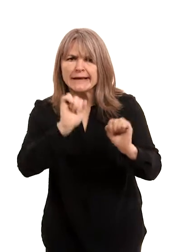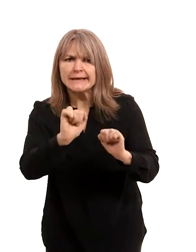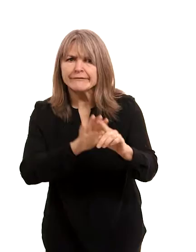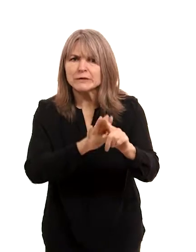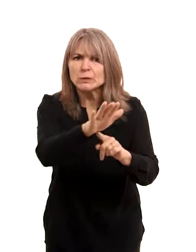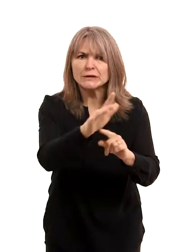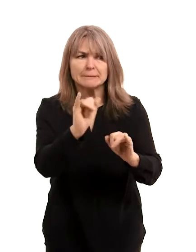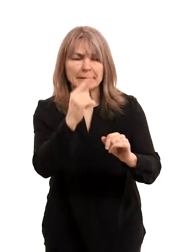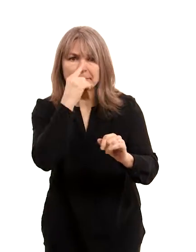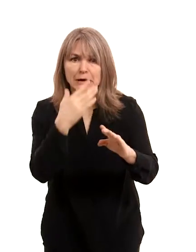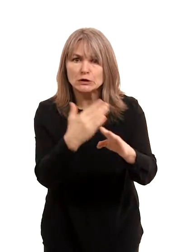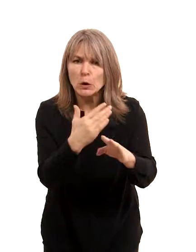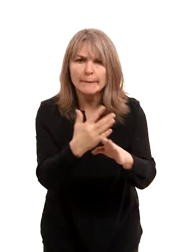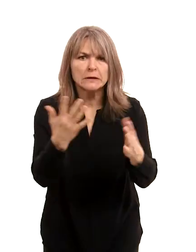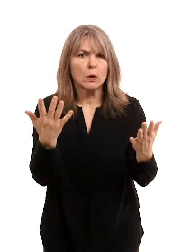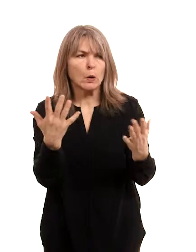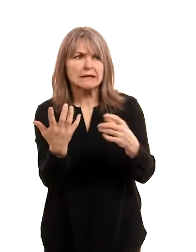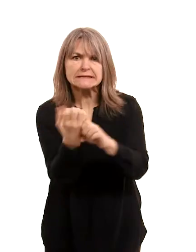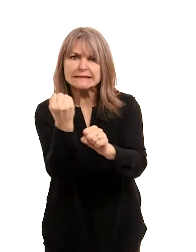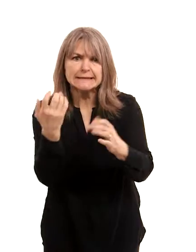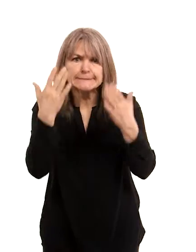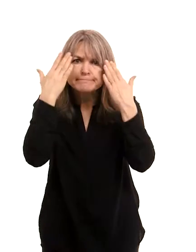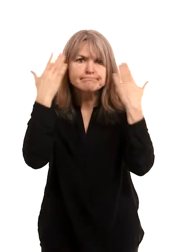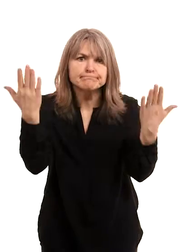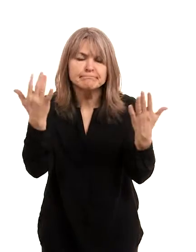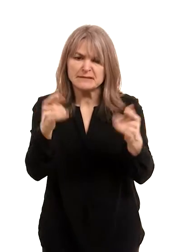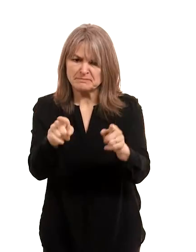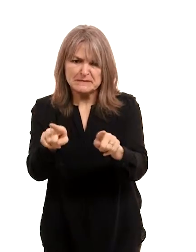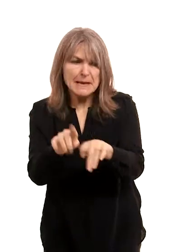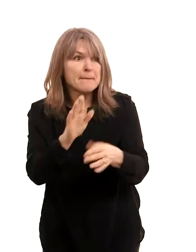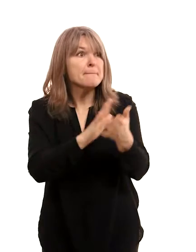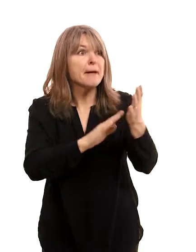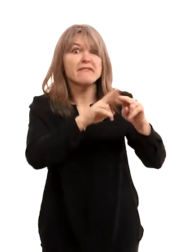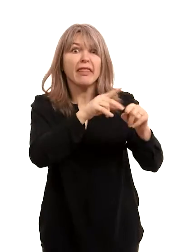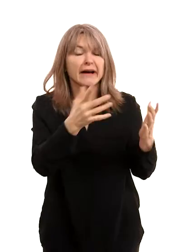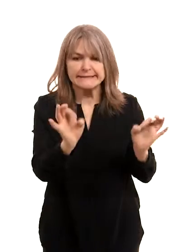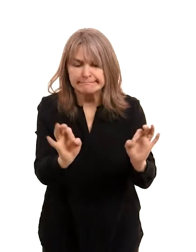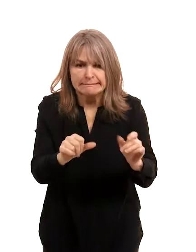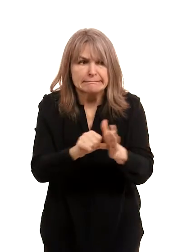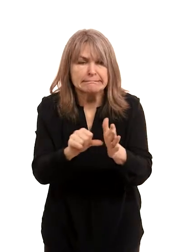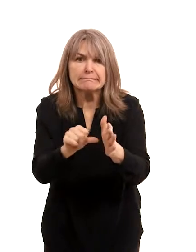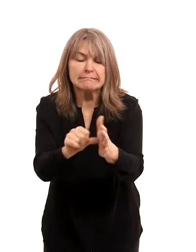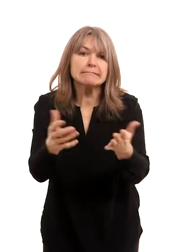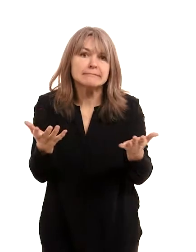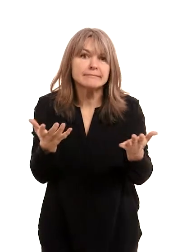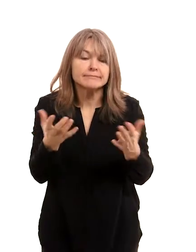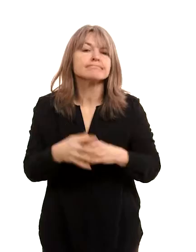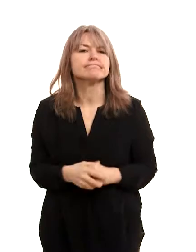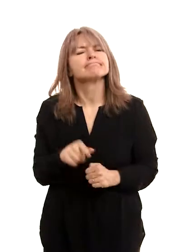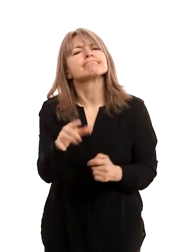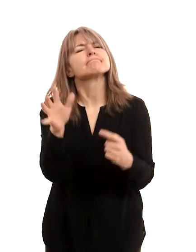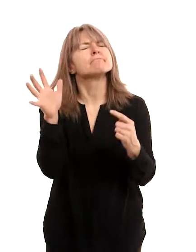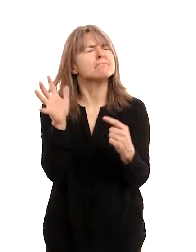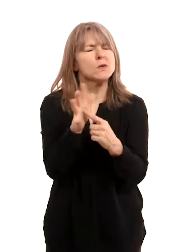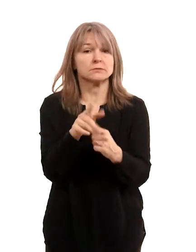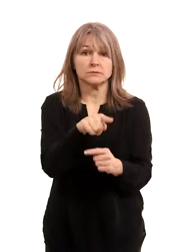at the moment, you know, whether or not they're going to be able to succeed in life, perhaps as their parents did. It's